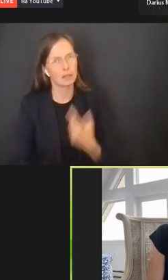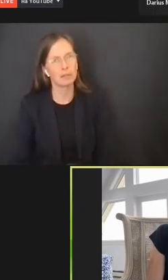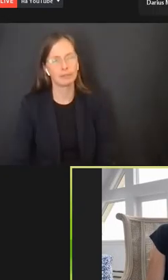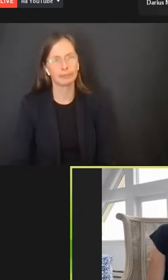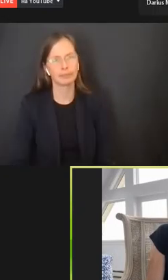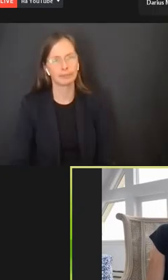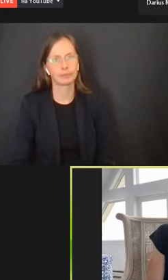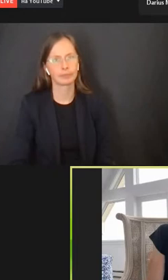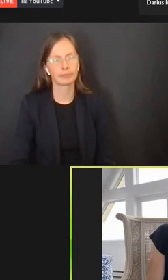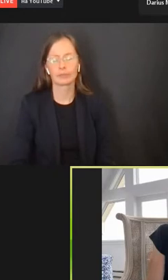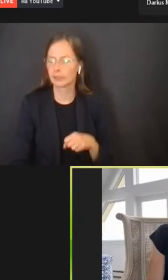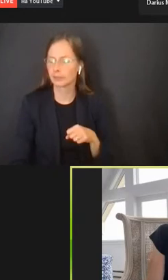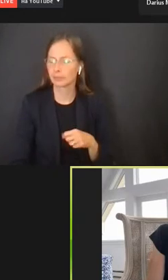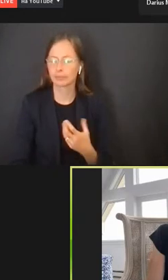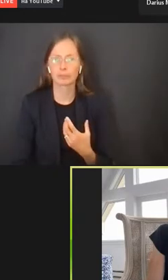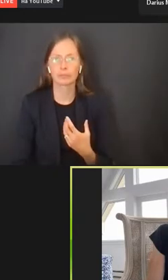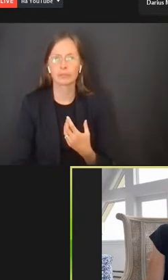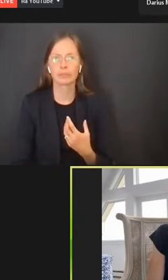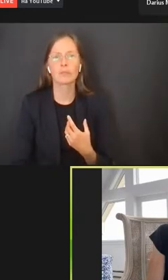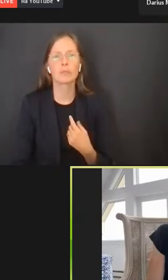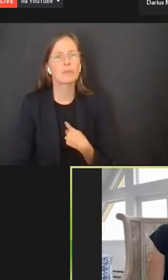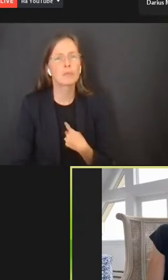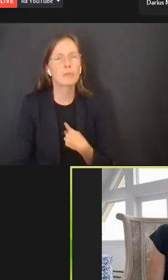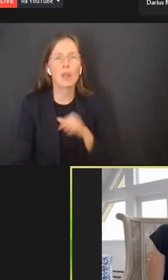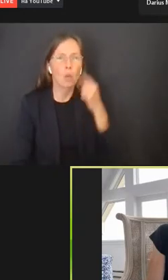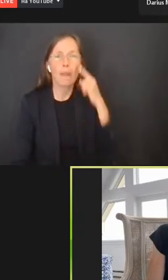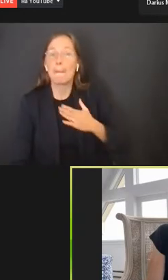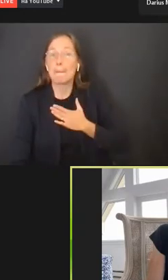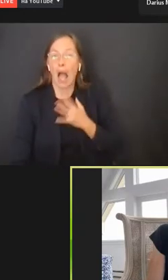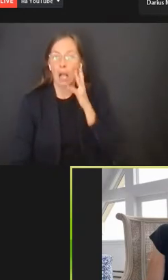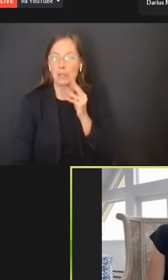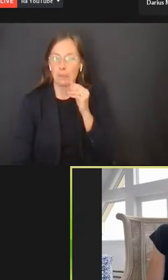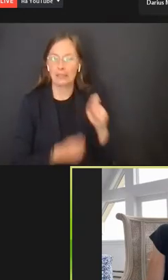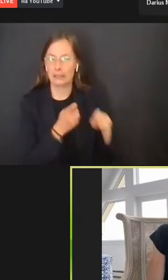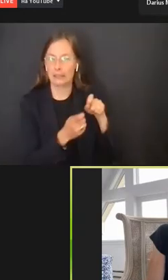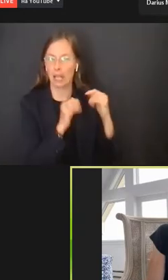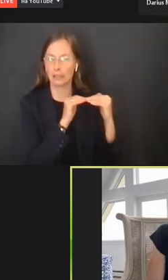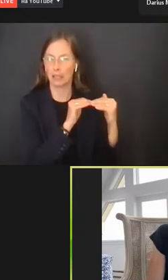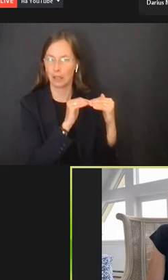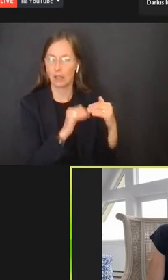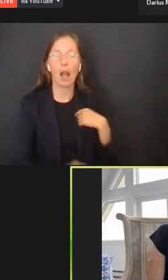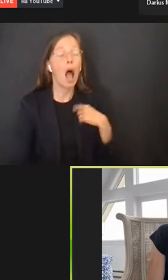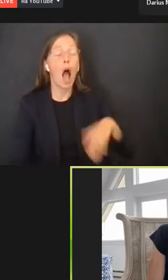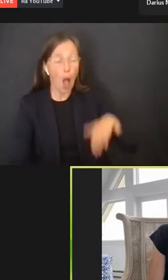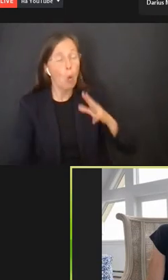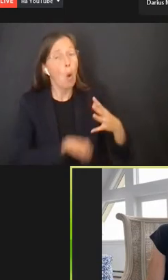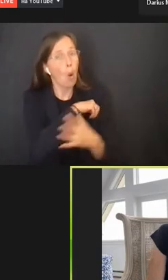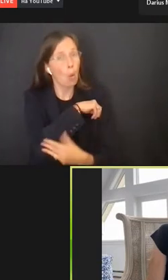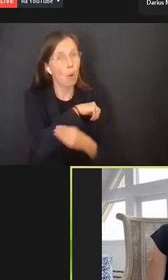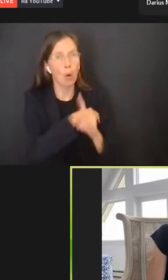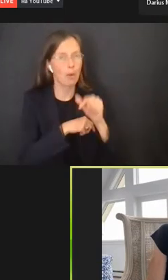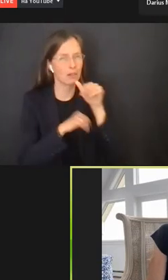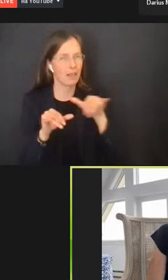Yeah. Yeah. Whereas I don't think I come from exactly that same place. I think that even though I grew up poor, I don't think it's the same. I don't